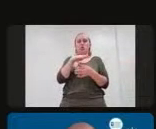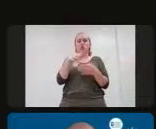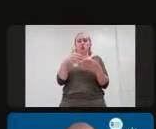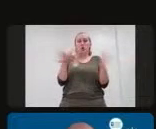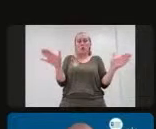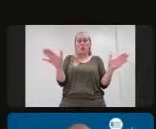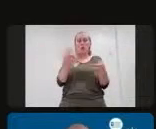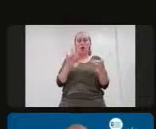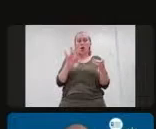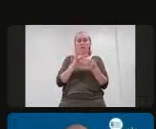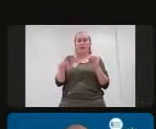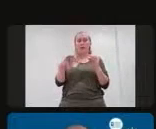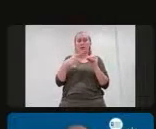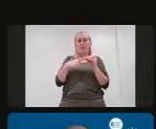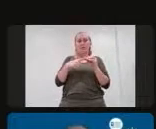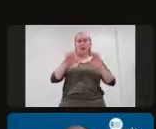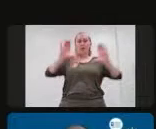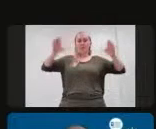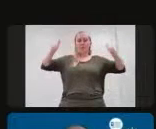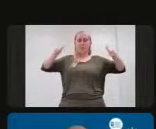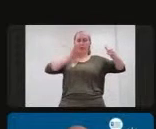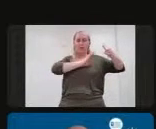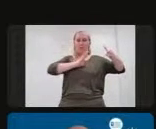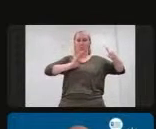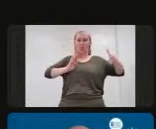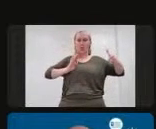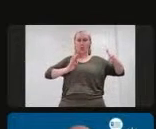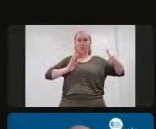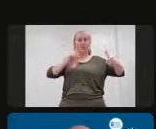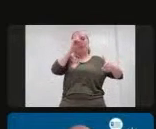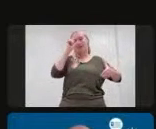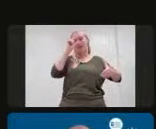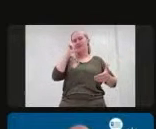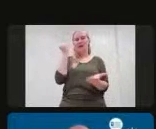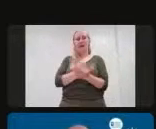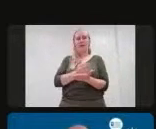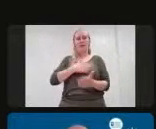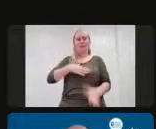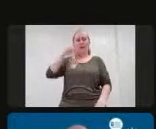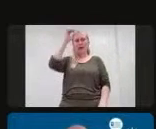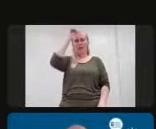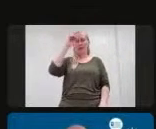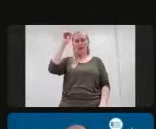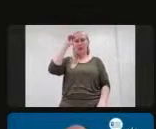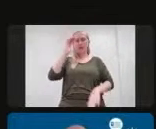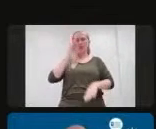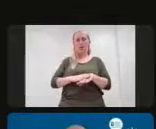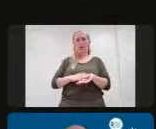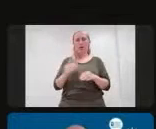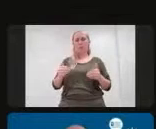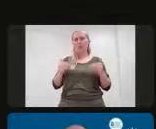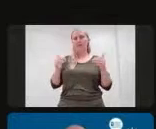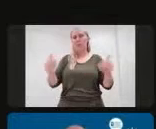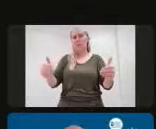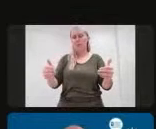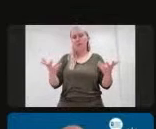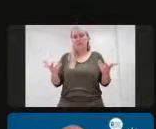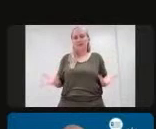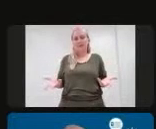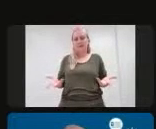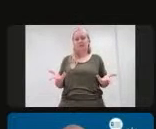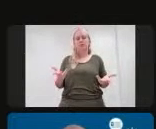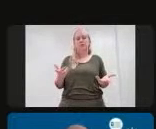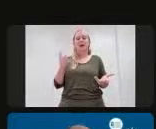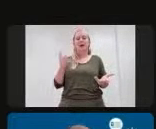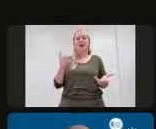about the full board, because it's not helpful, in my opinion, on moving us forward. I think